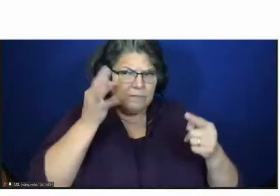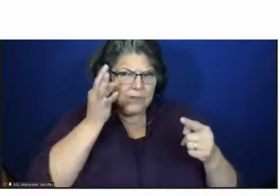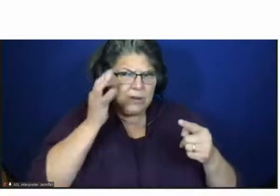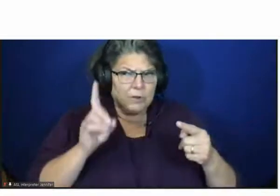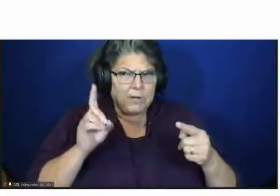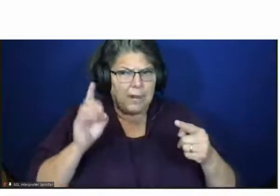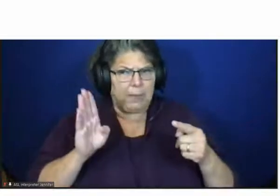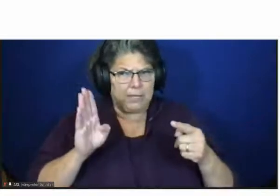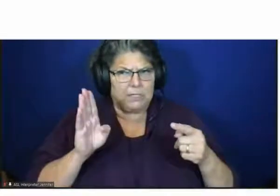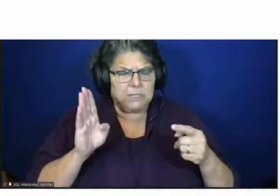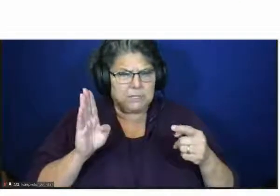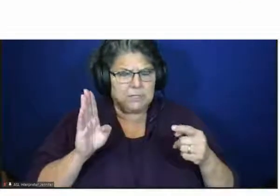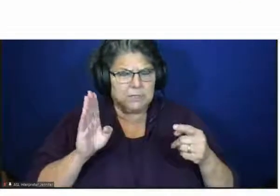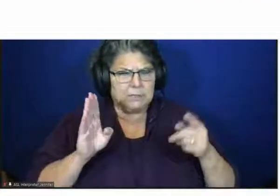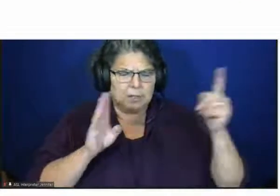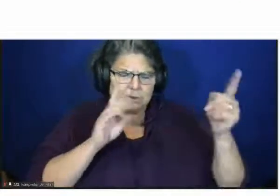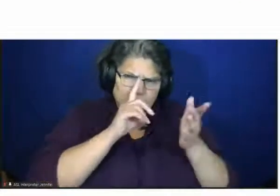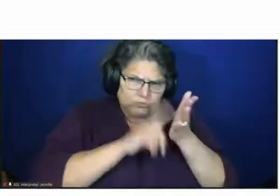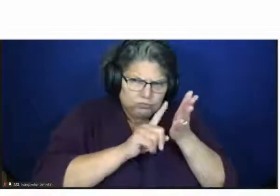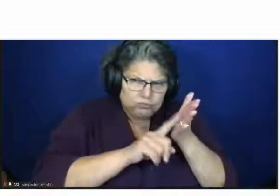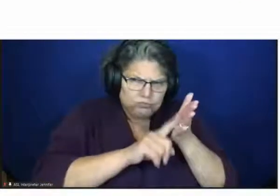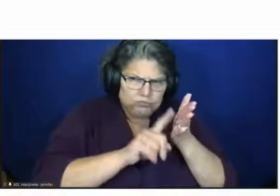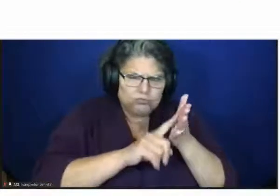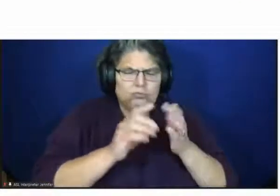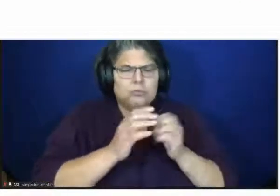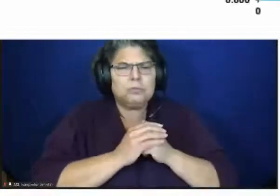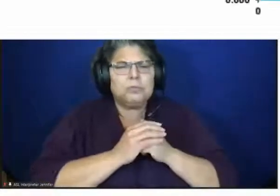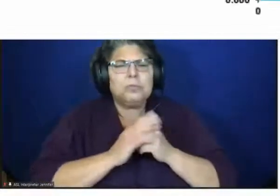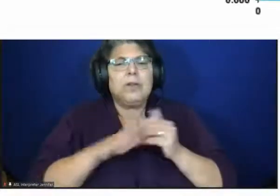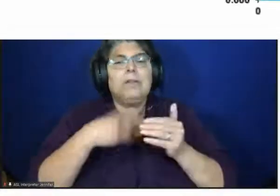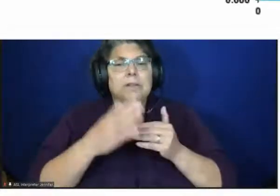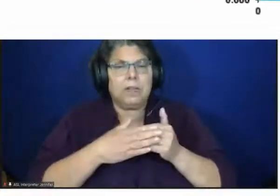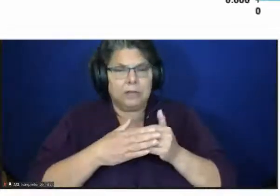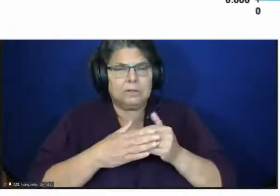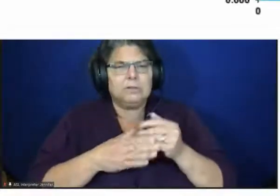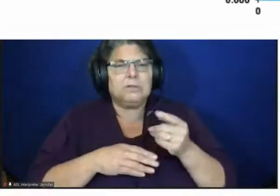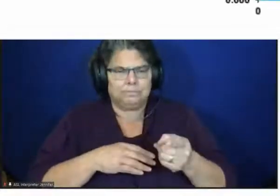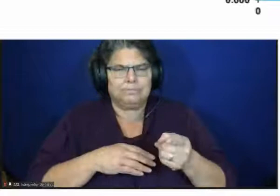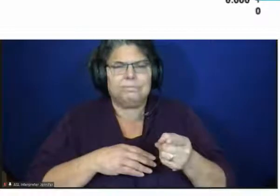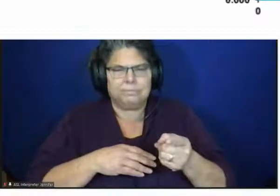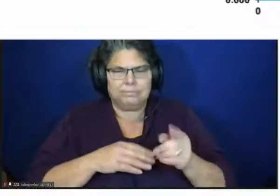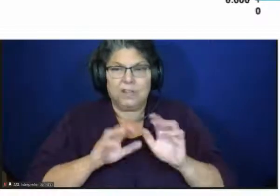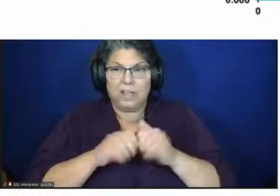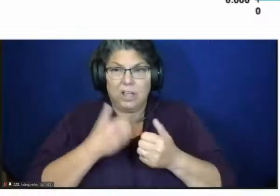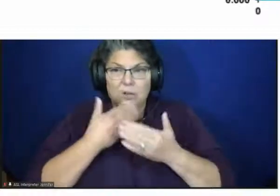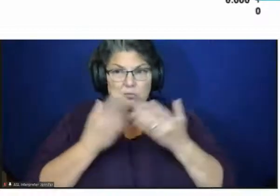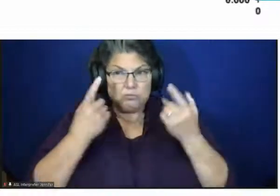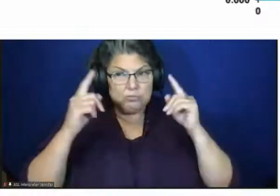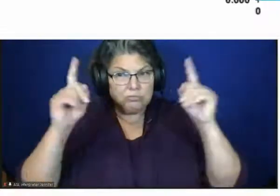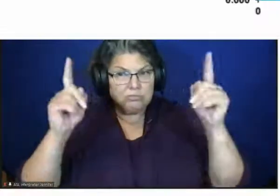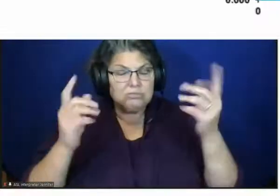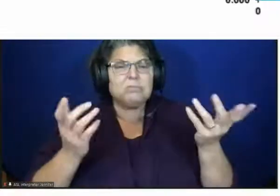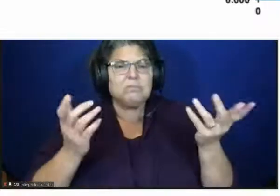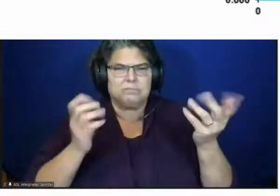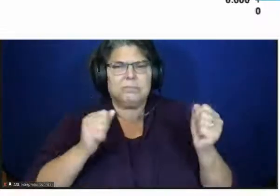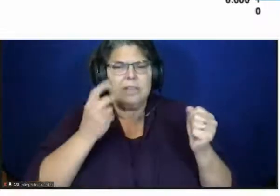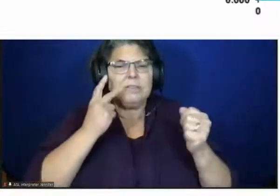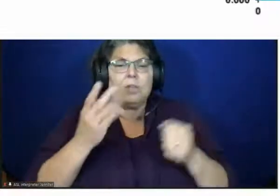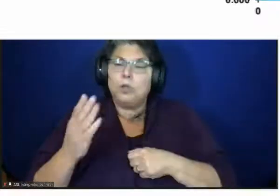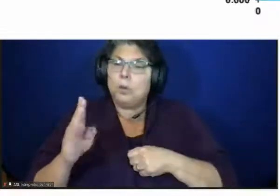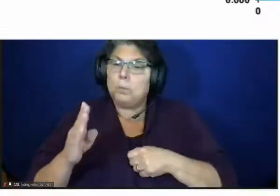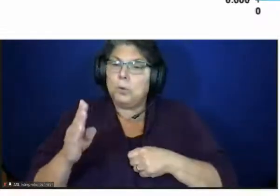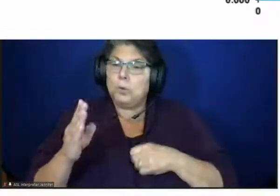very closely at. The next slide should be efficacy, and you can see the blue